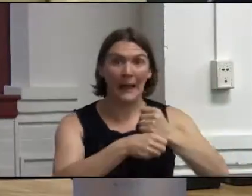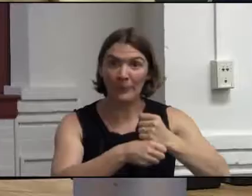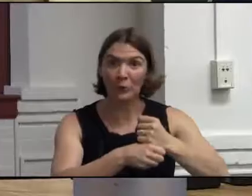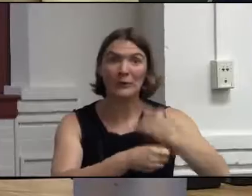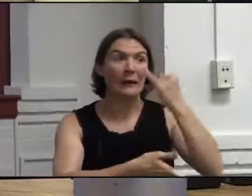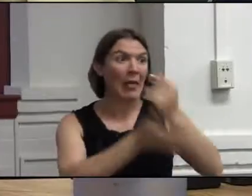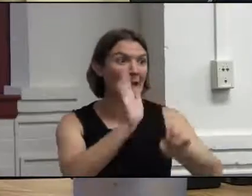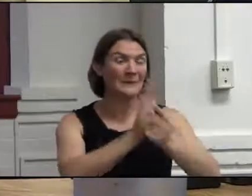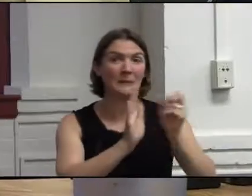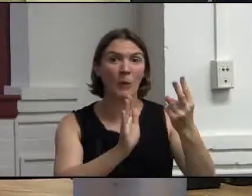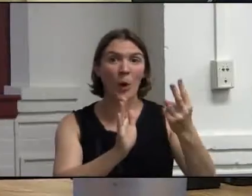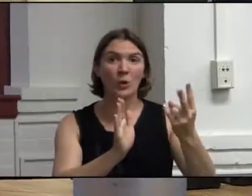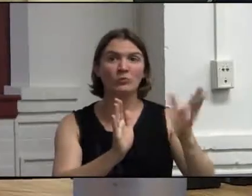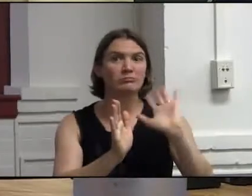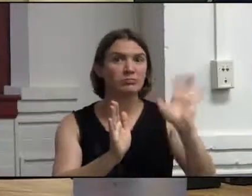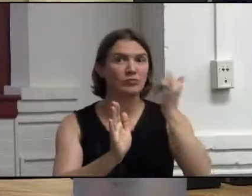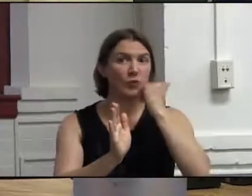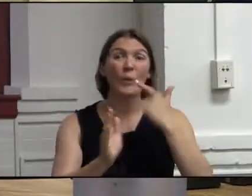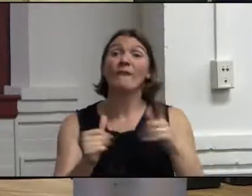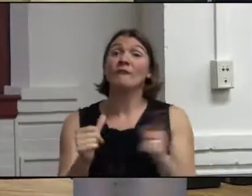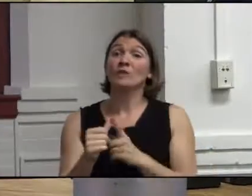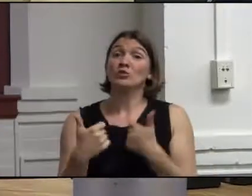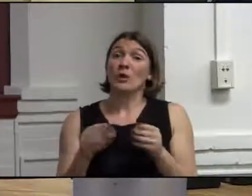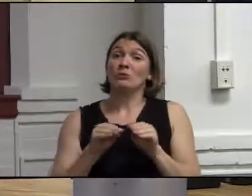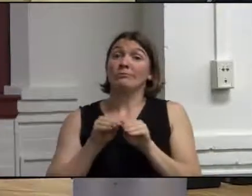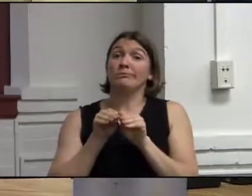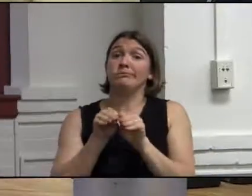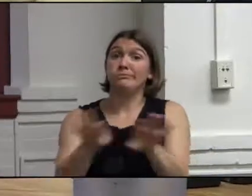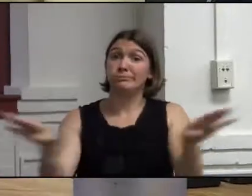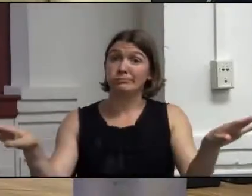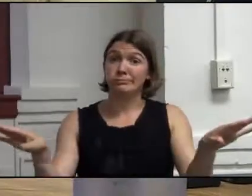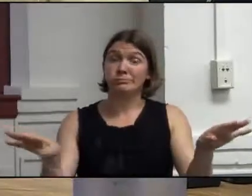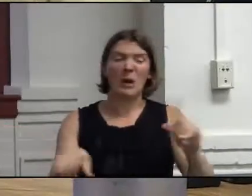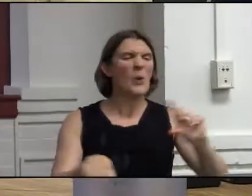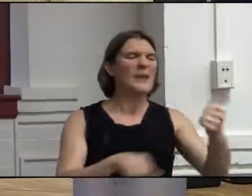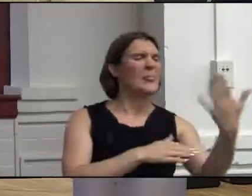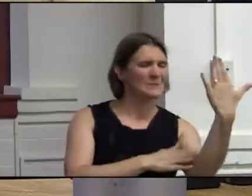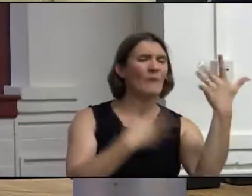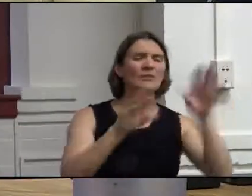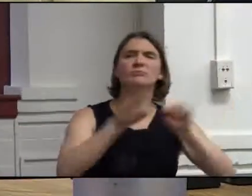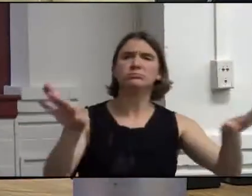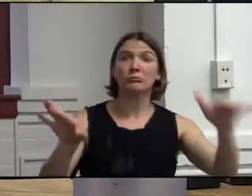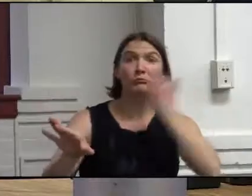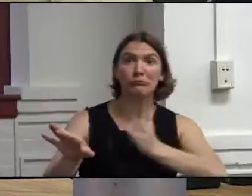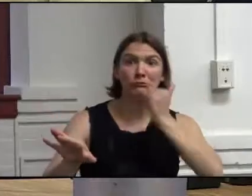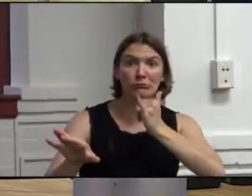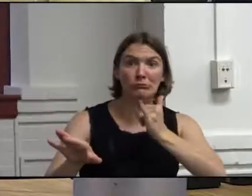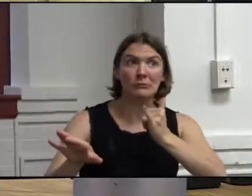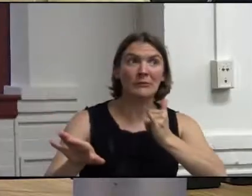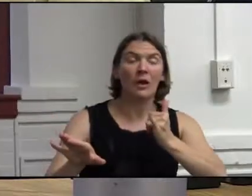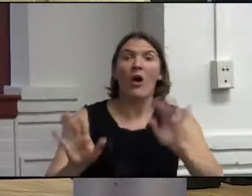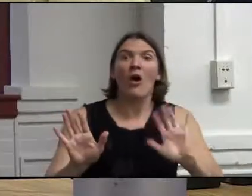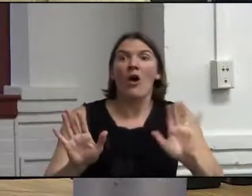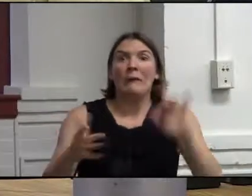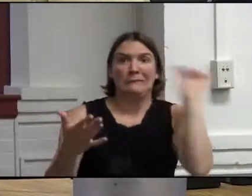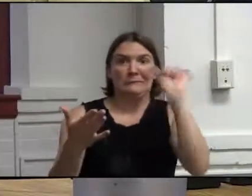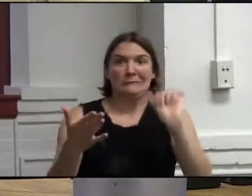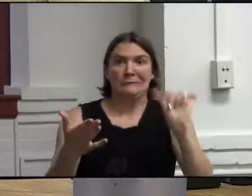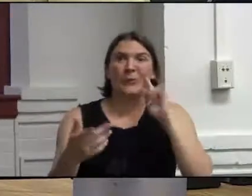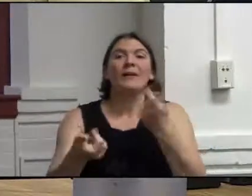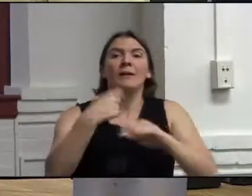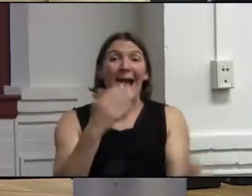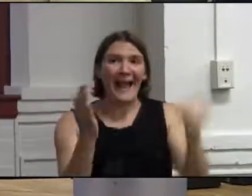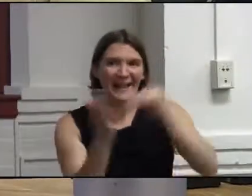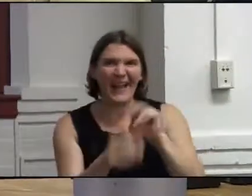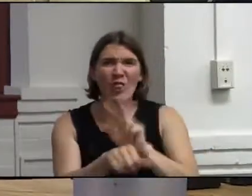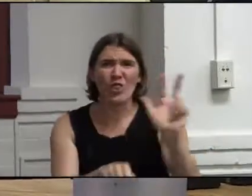the tax rate. We had first distributed information at about 10 o'clock this morning, and we discovered an error in that.